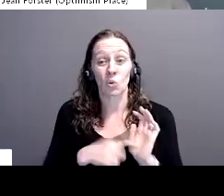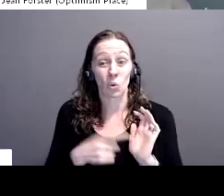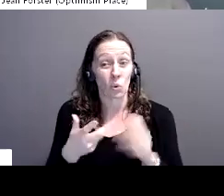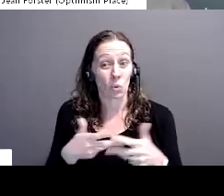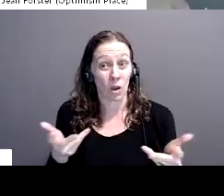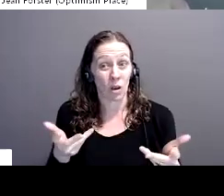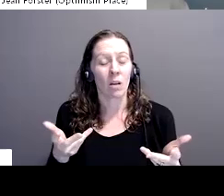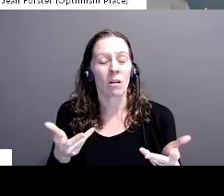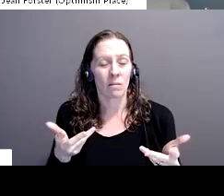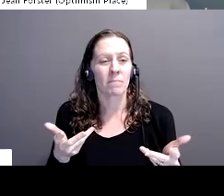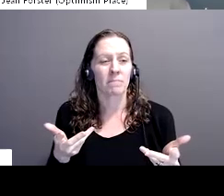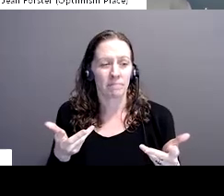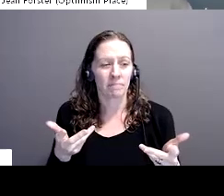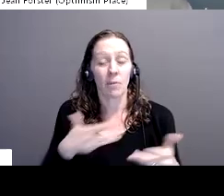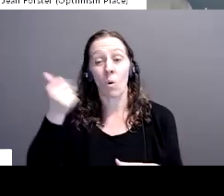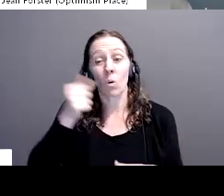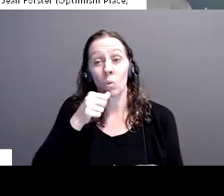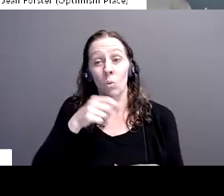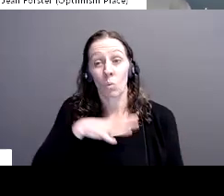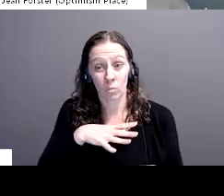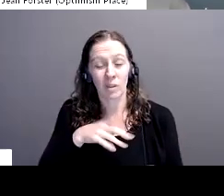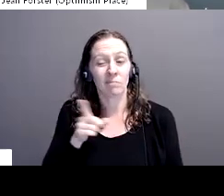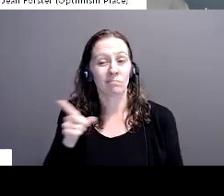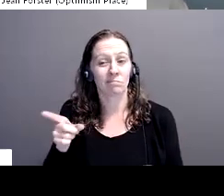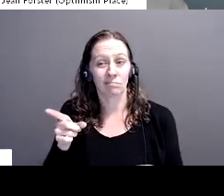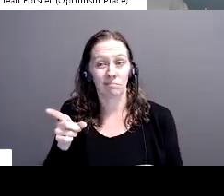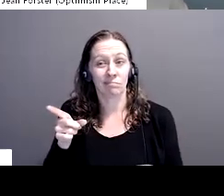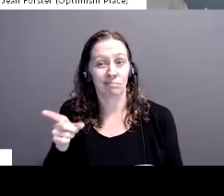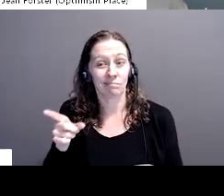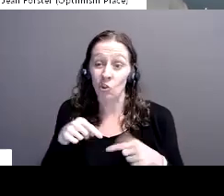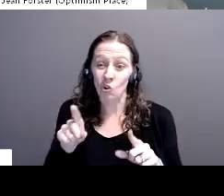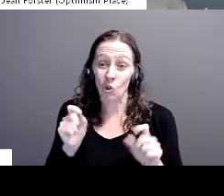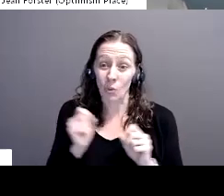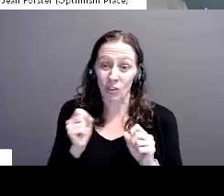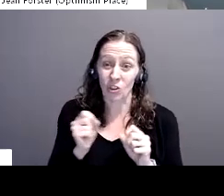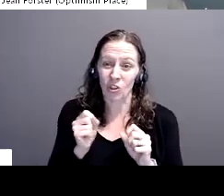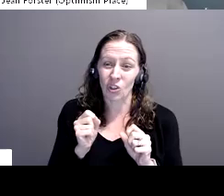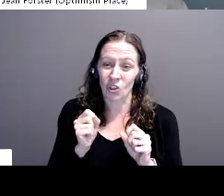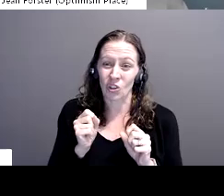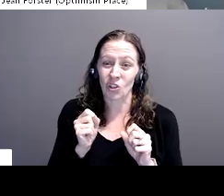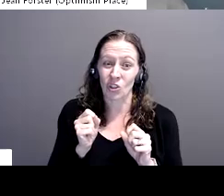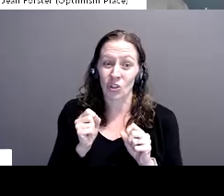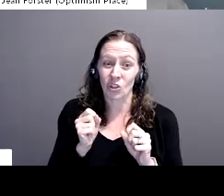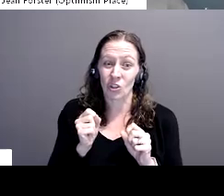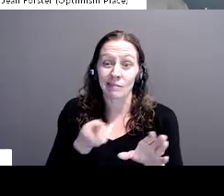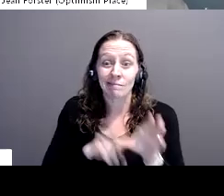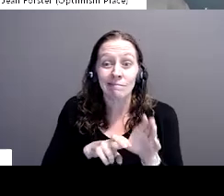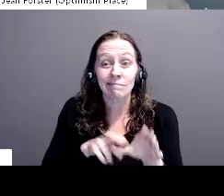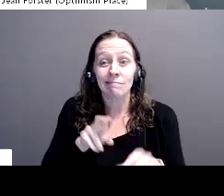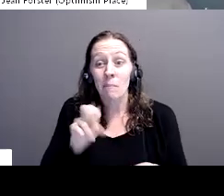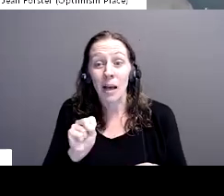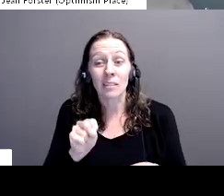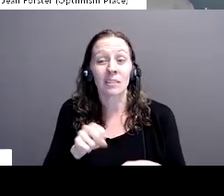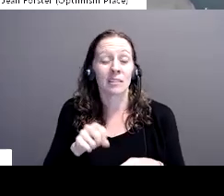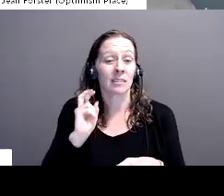that older women struggle to take, especially in the winter, getting to public transit is very